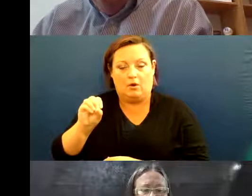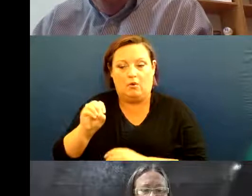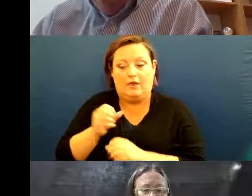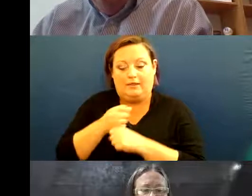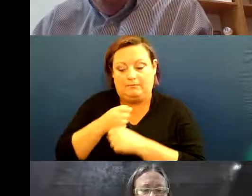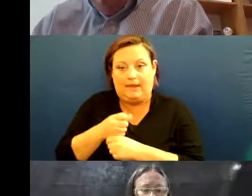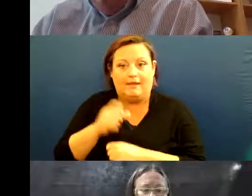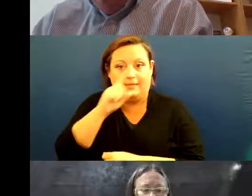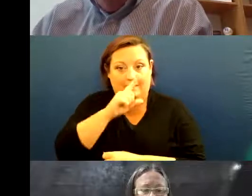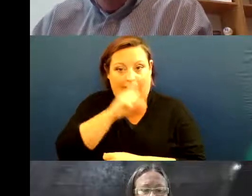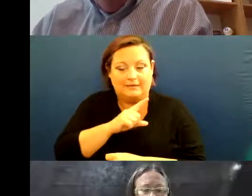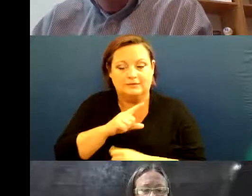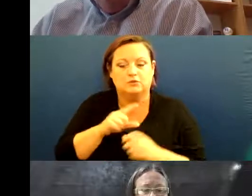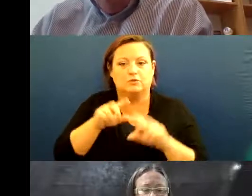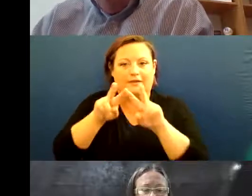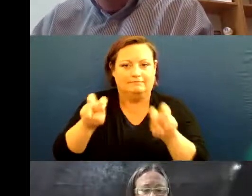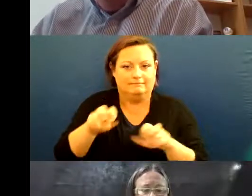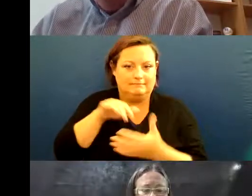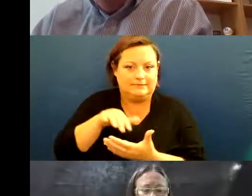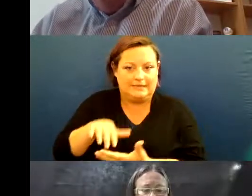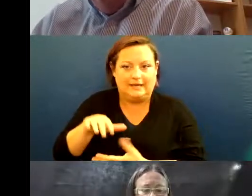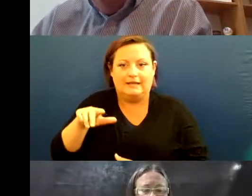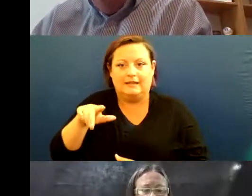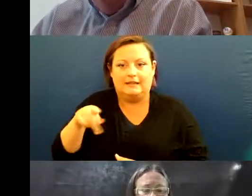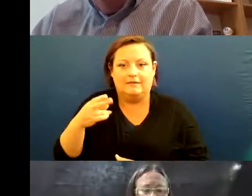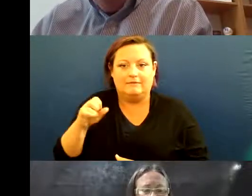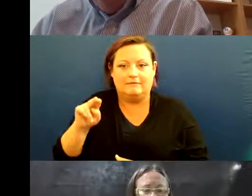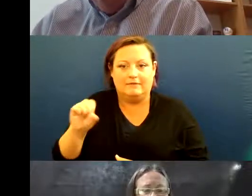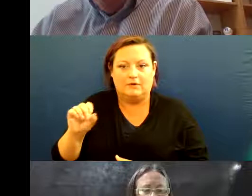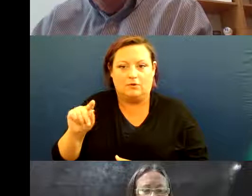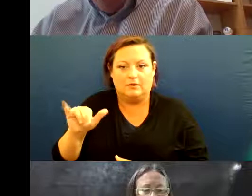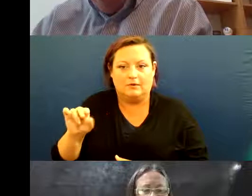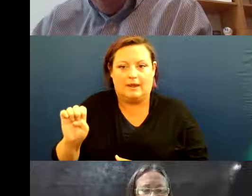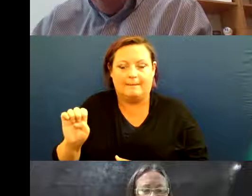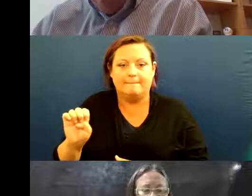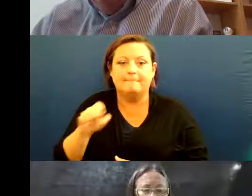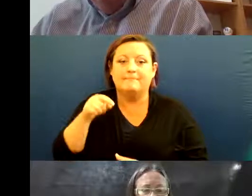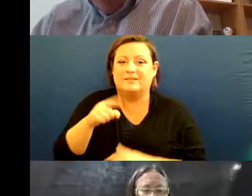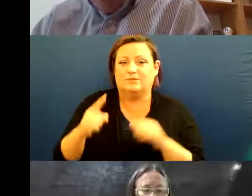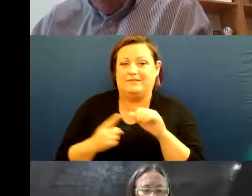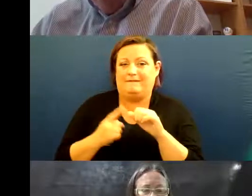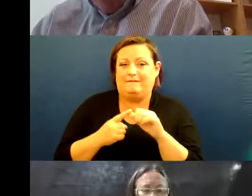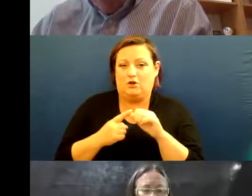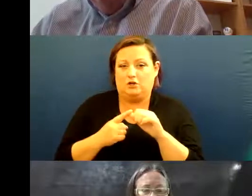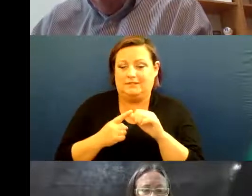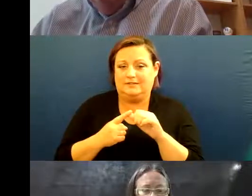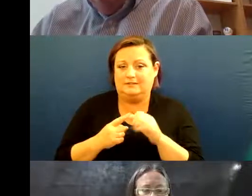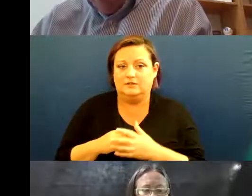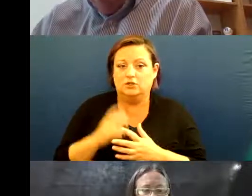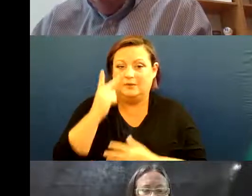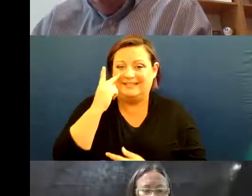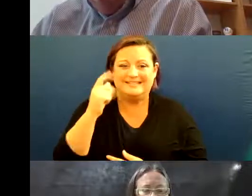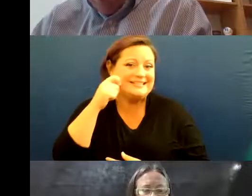at the phenotype. And so this is one of the first mouse phenotypes that we saw. You can see that the